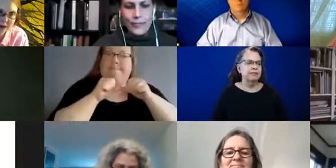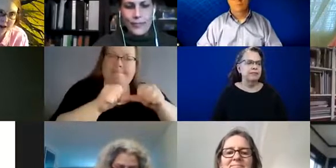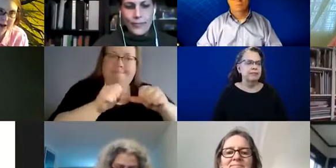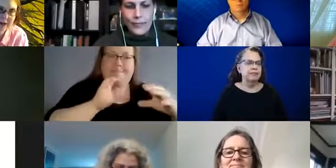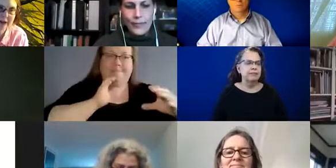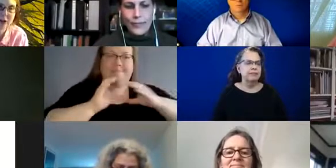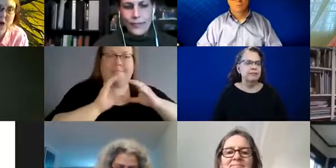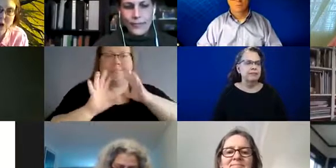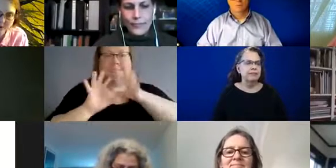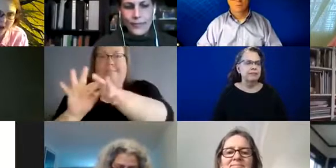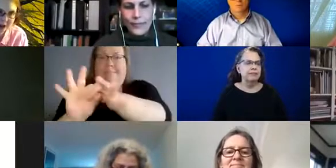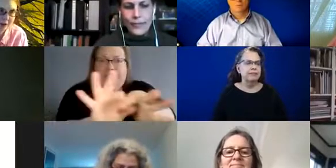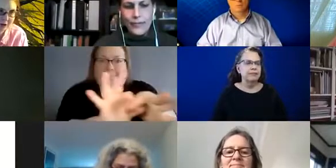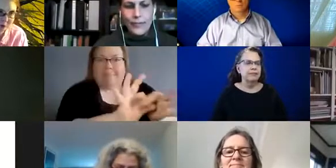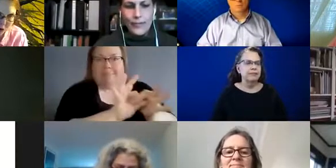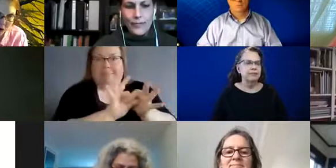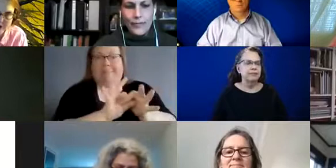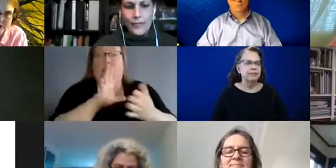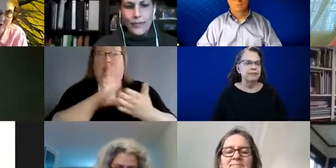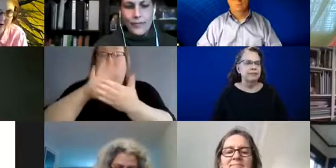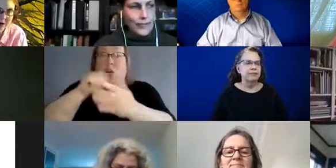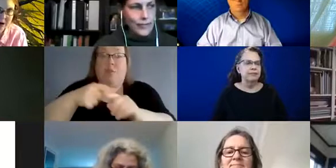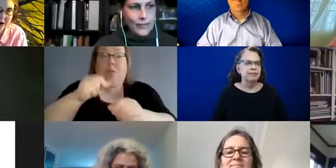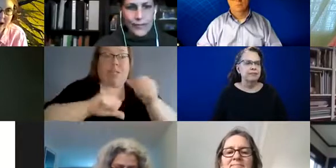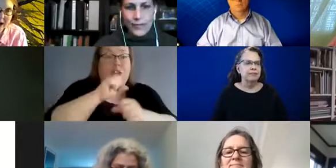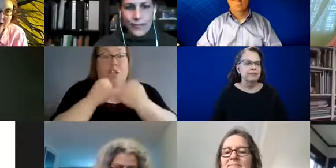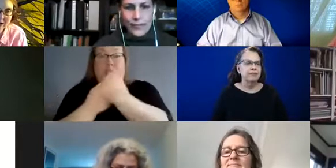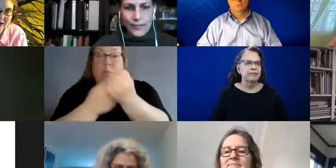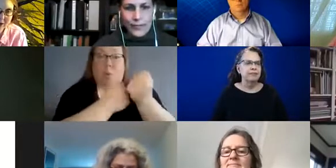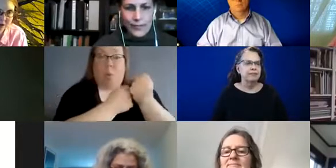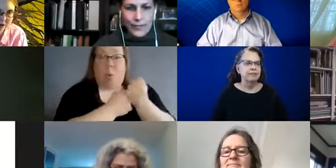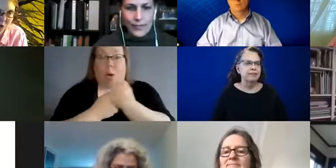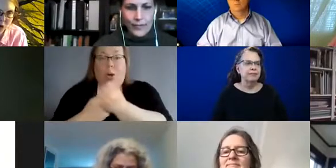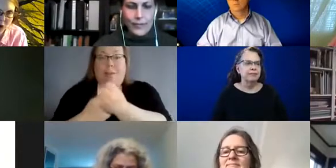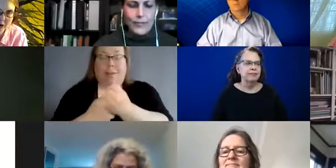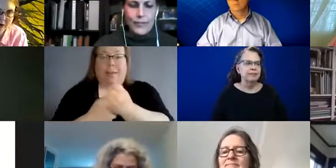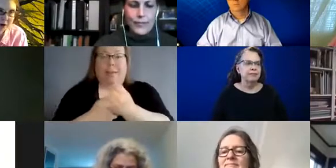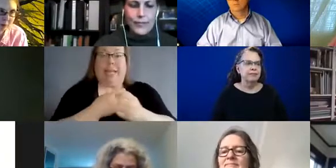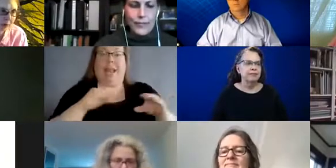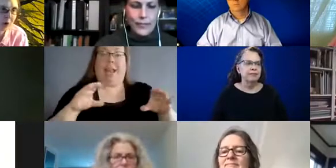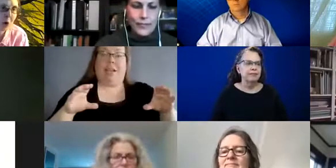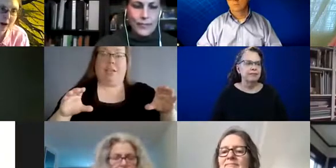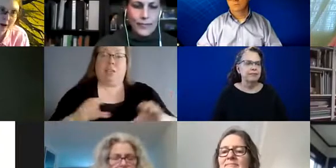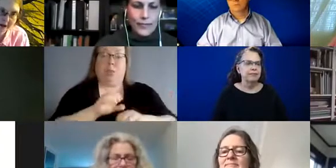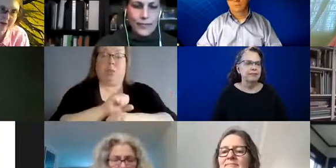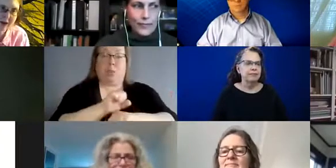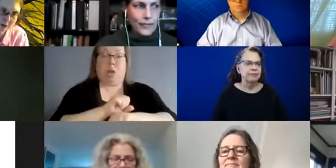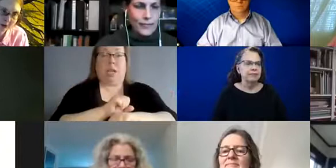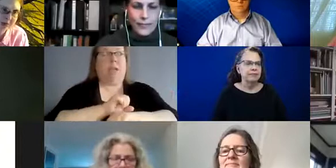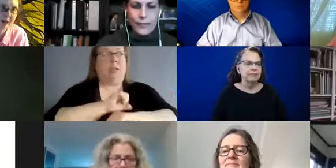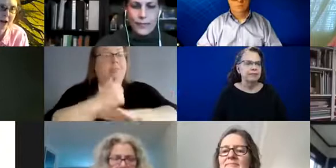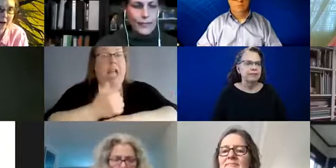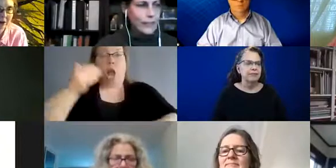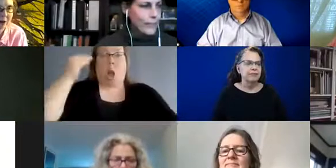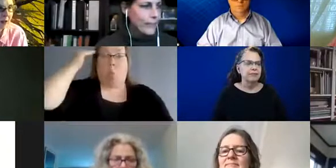keep connected, learn from each other, support each other, and do this work, build awareness of